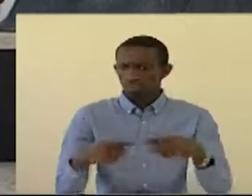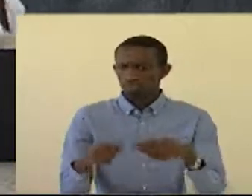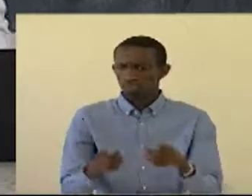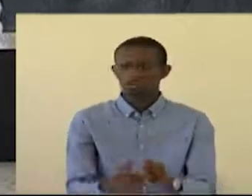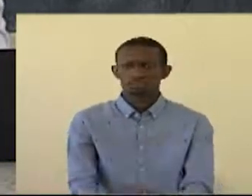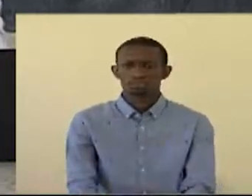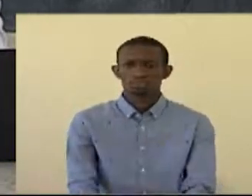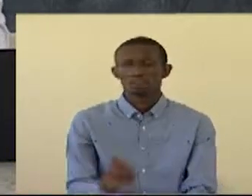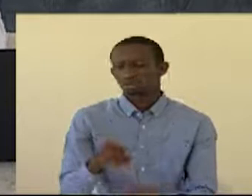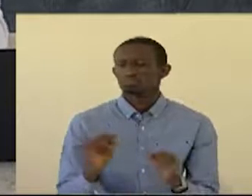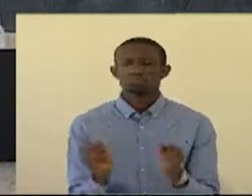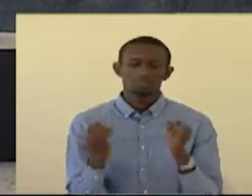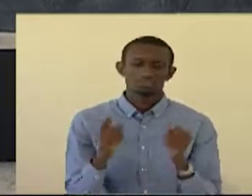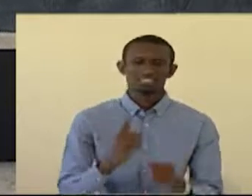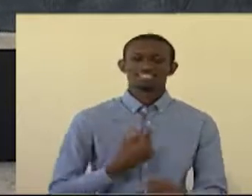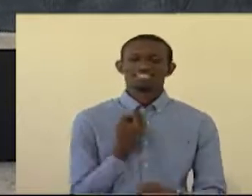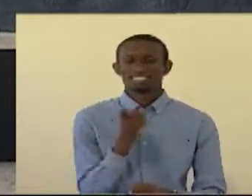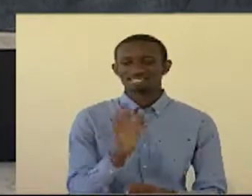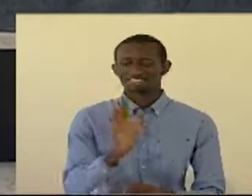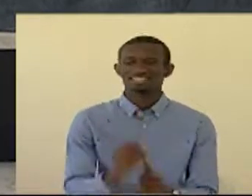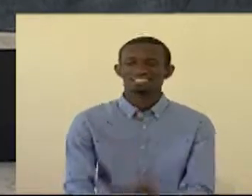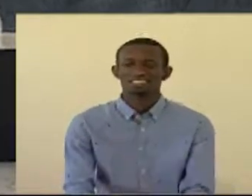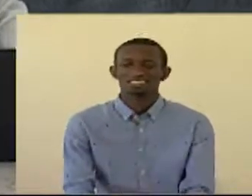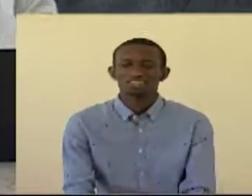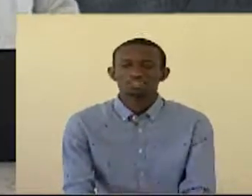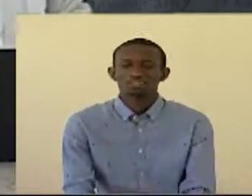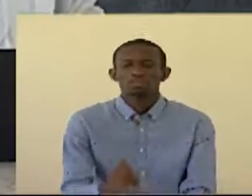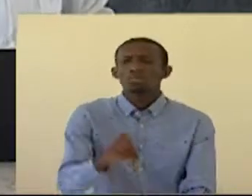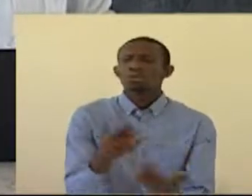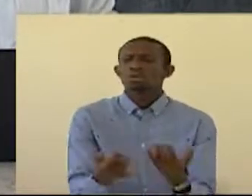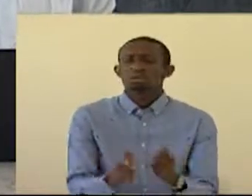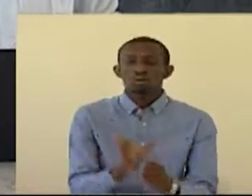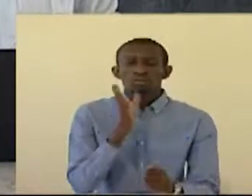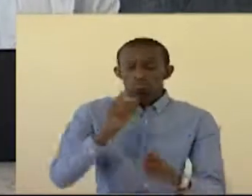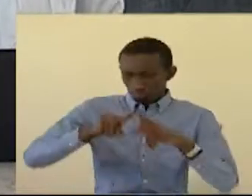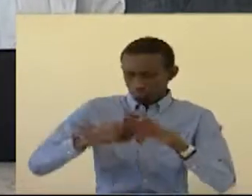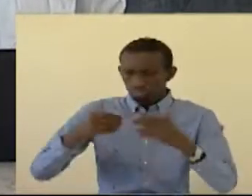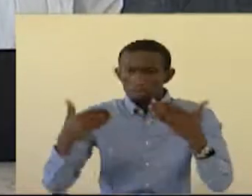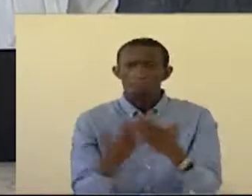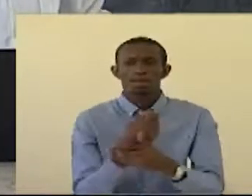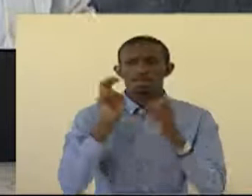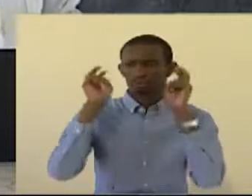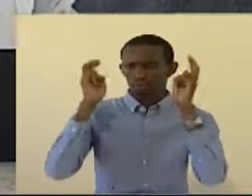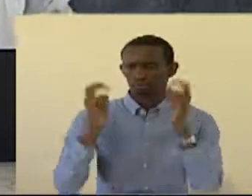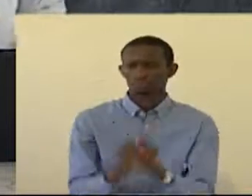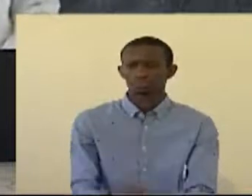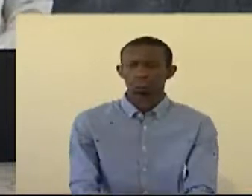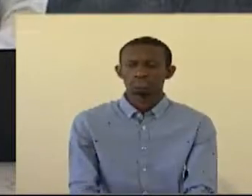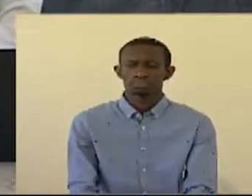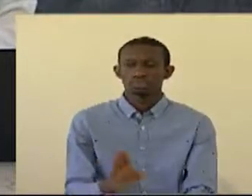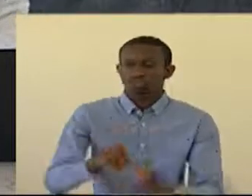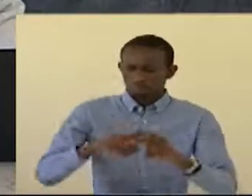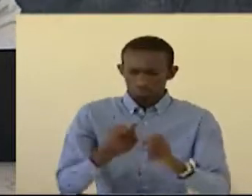you can try it by yourself. Now let us start the new lesson. We are